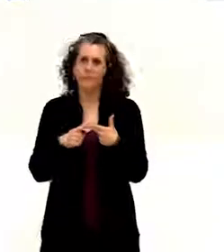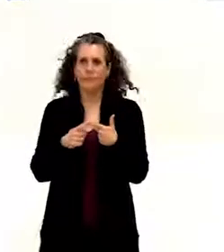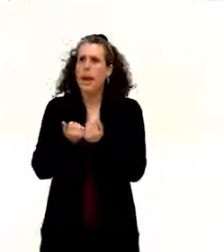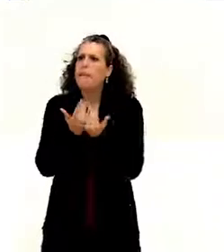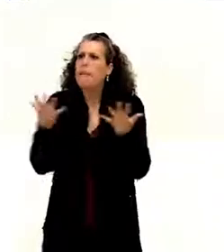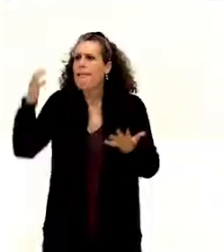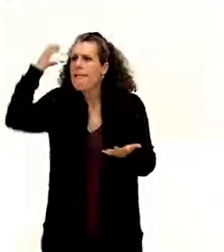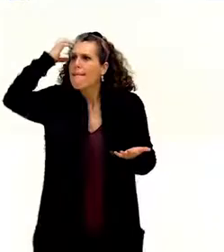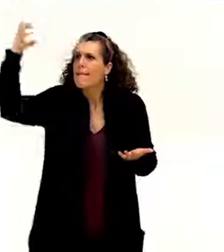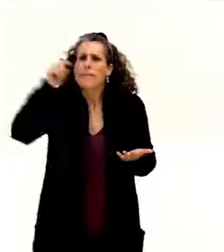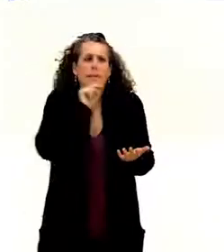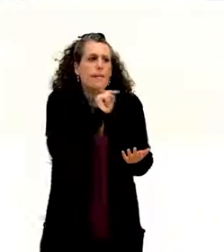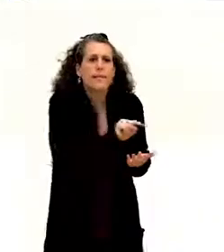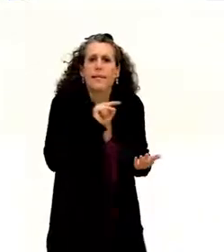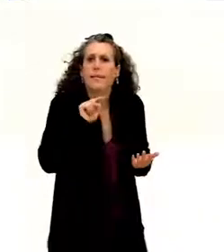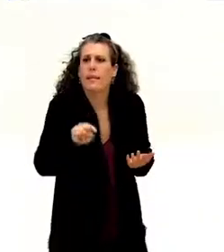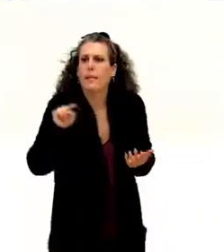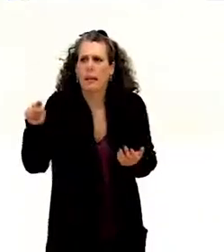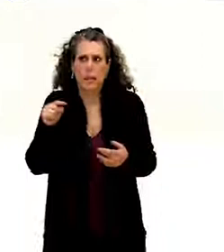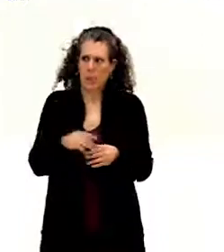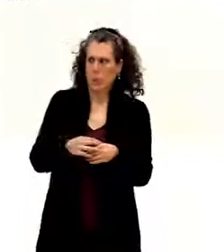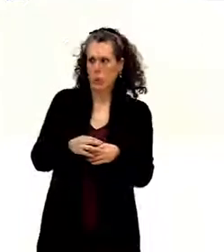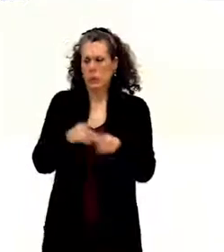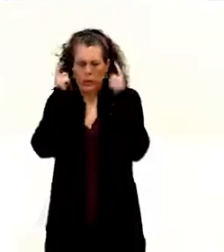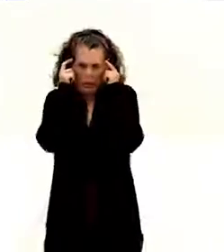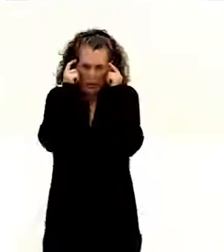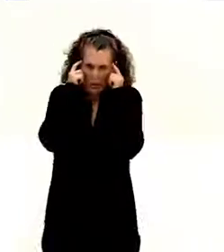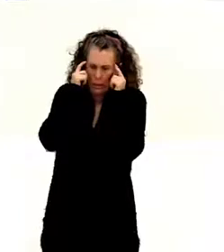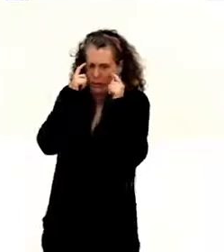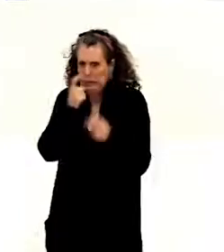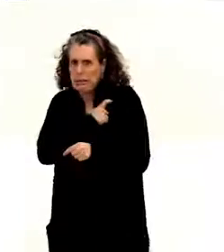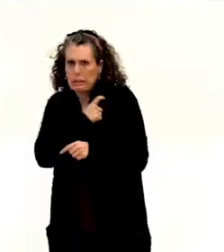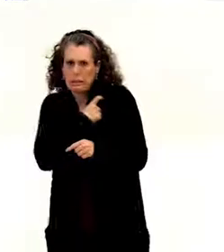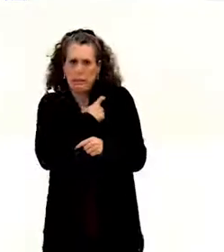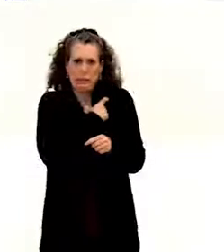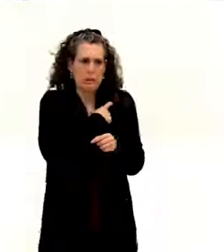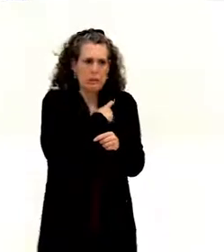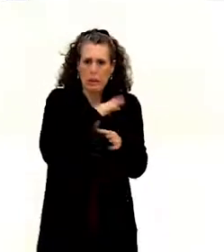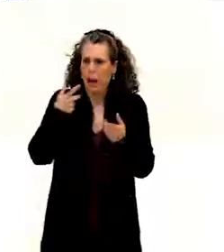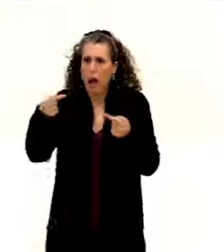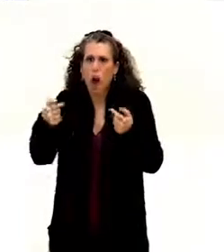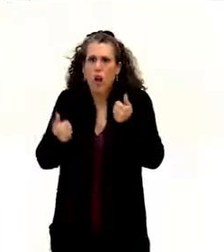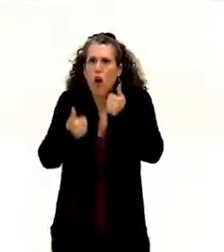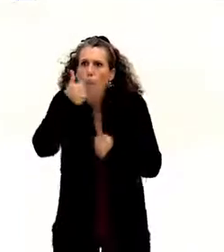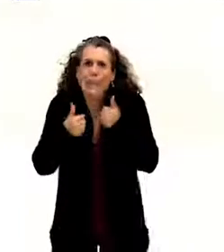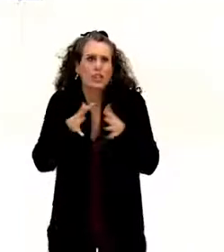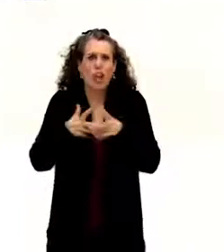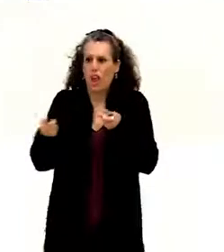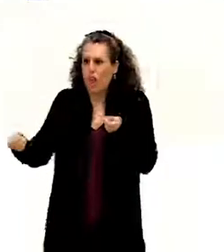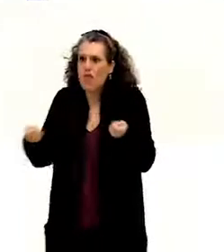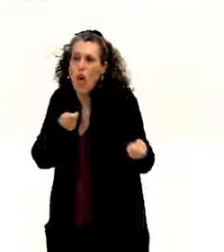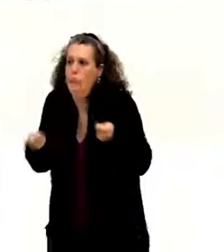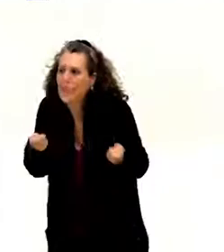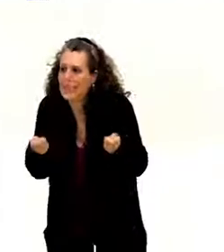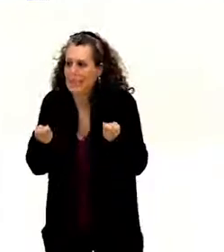many governments, are paranoid about breaching not only competition and also dominance regulations,